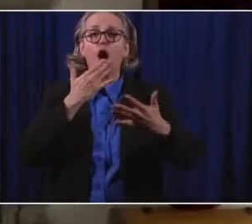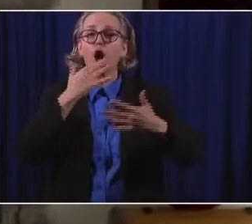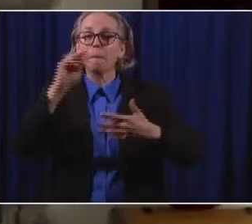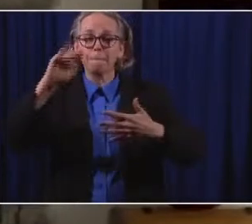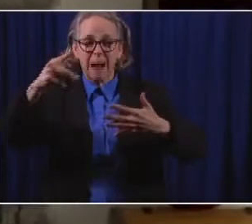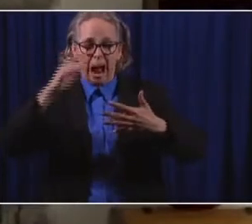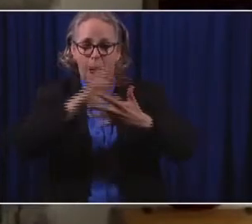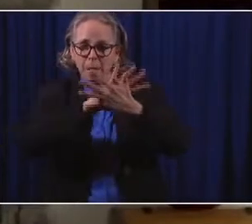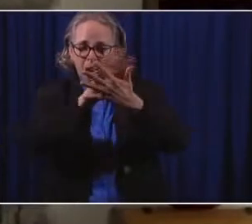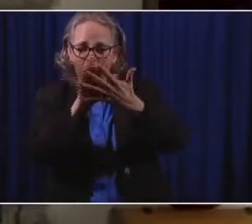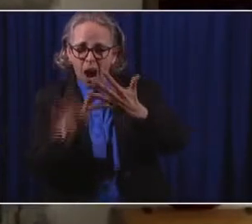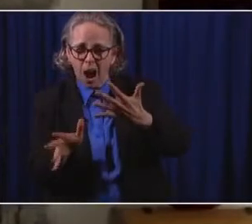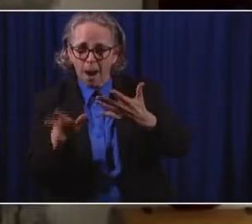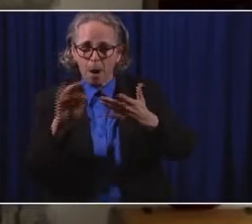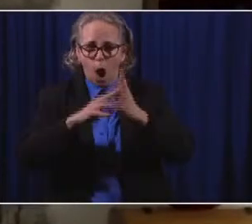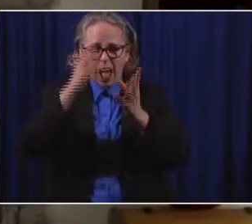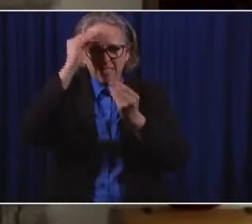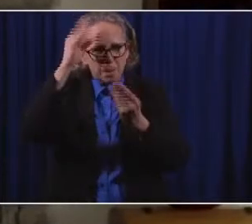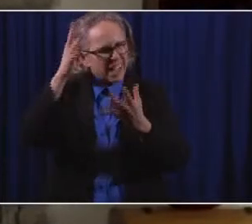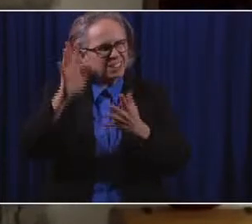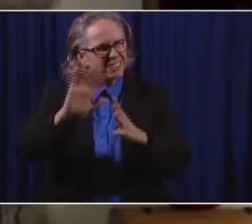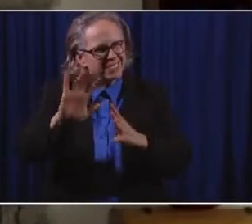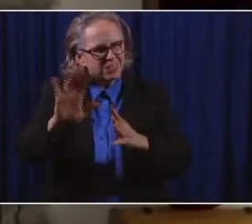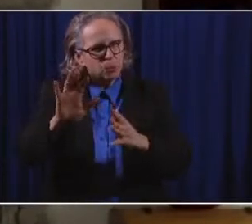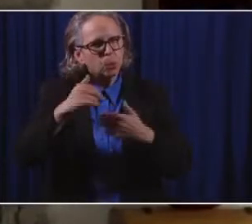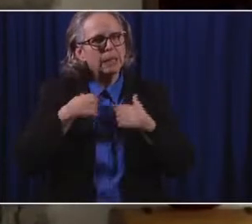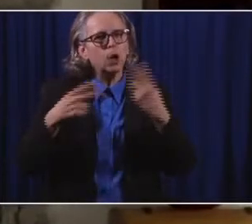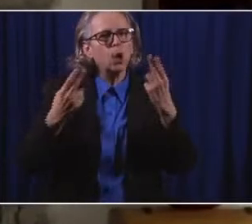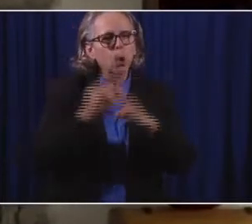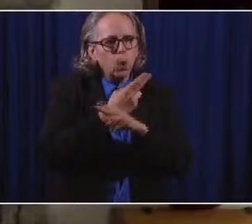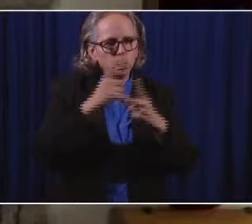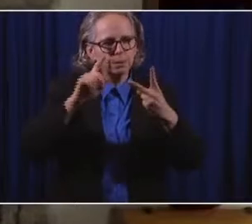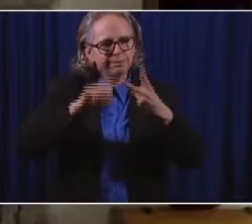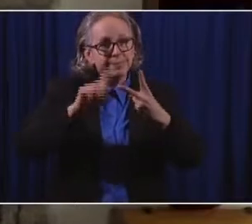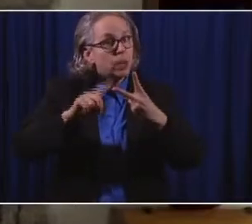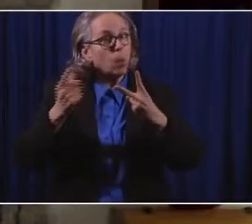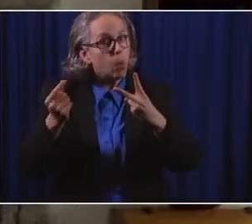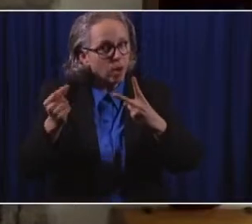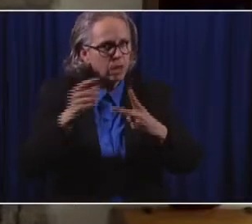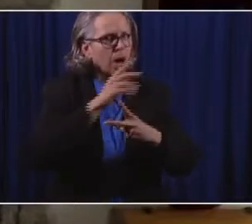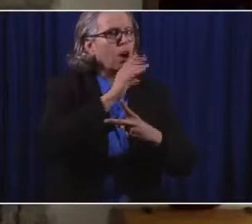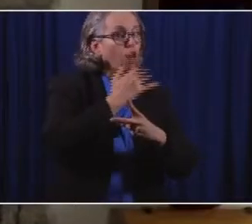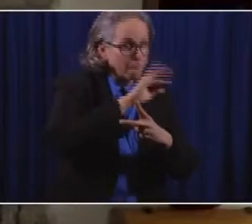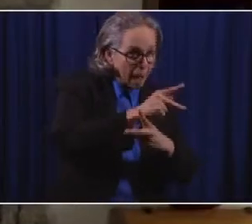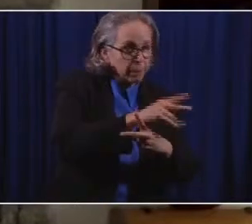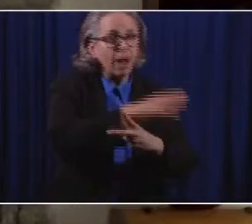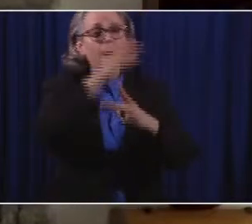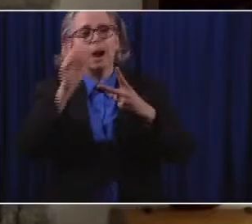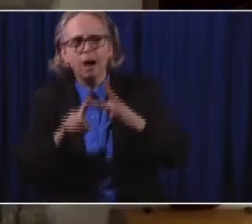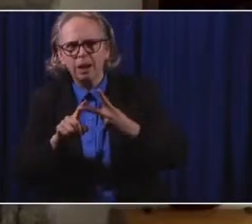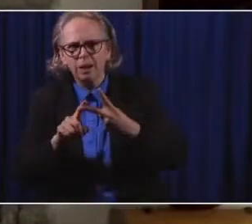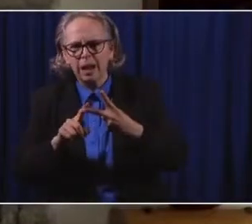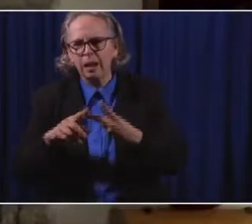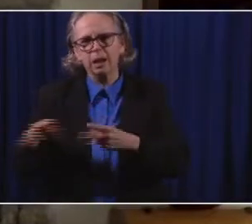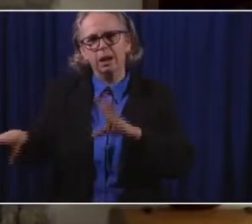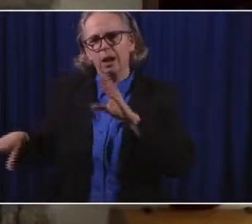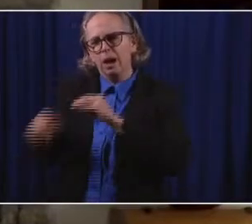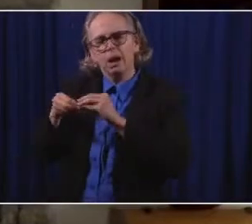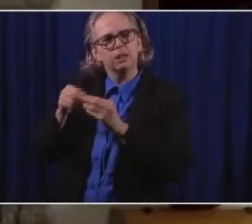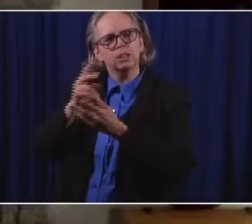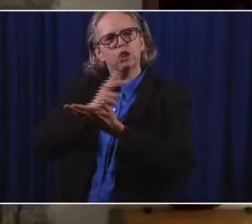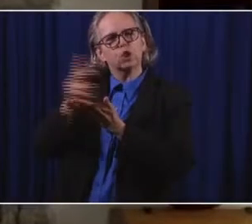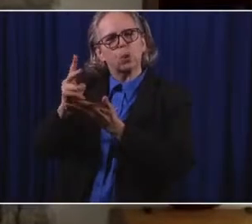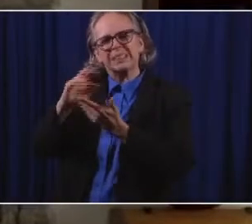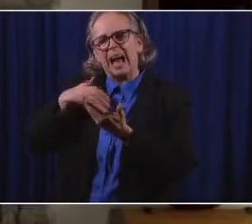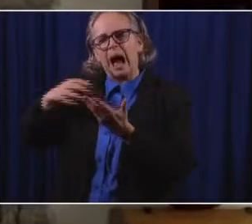you've had, how many new cases you've had in the last 2 weeks per 100,000. That's very, very important. The other thing is look at the color. And when you get to purple,